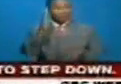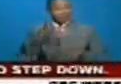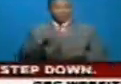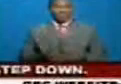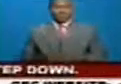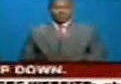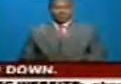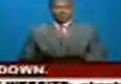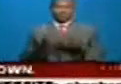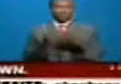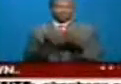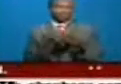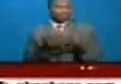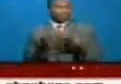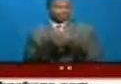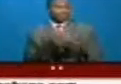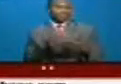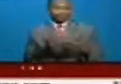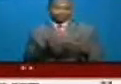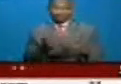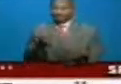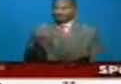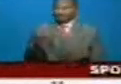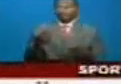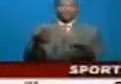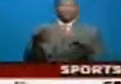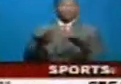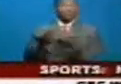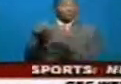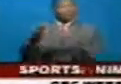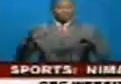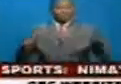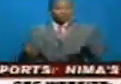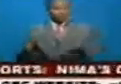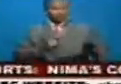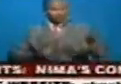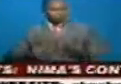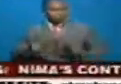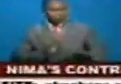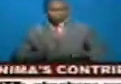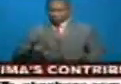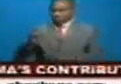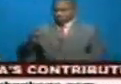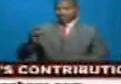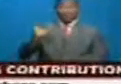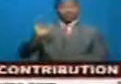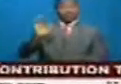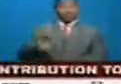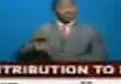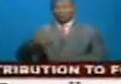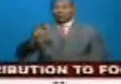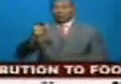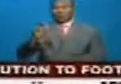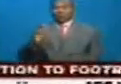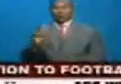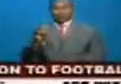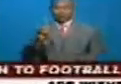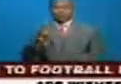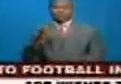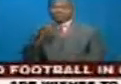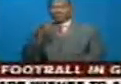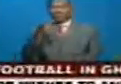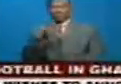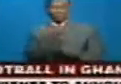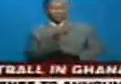the truth. However, whilst calling for the right attitudes, Right Reverend Amenu said the process of